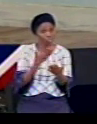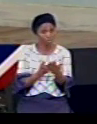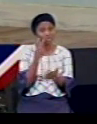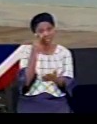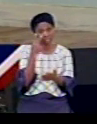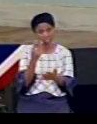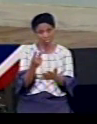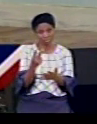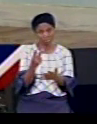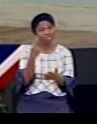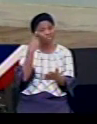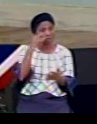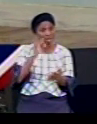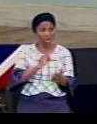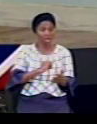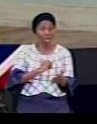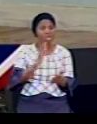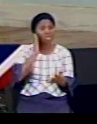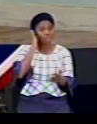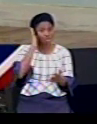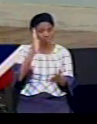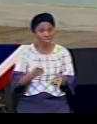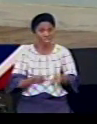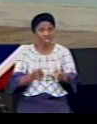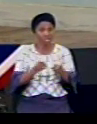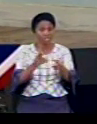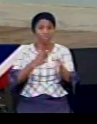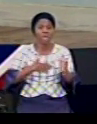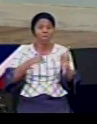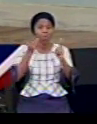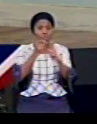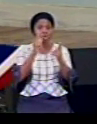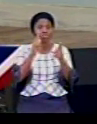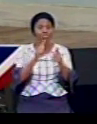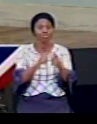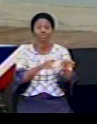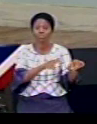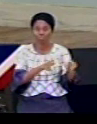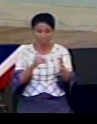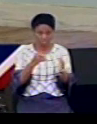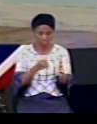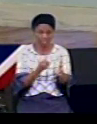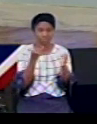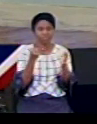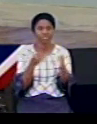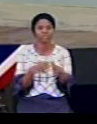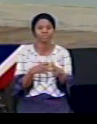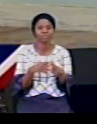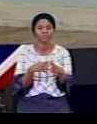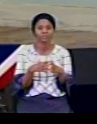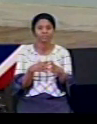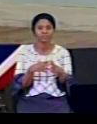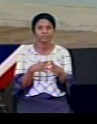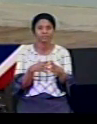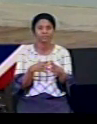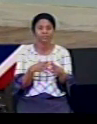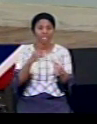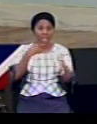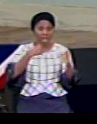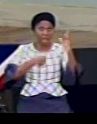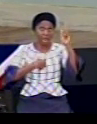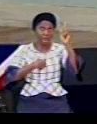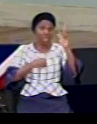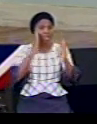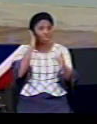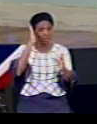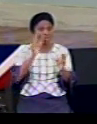well seen, for I will hasten my word to perform it. I